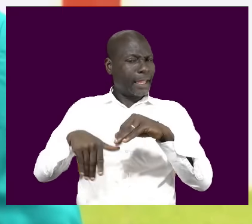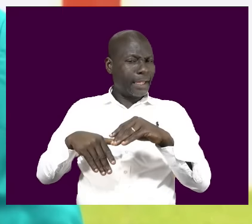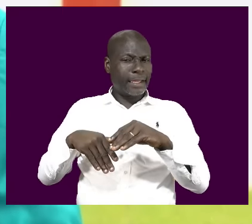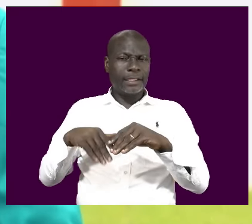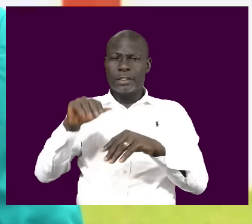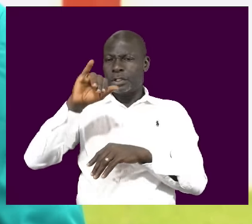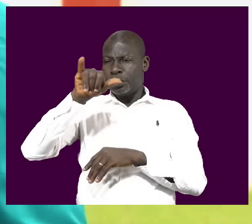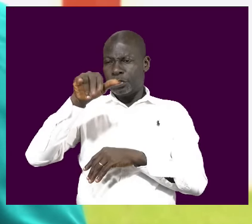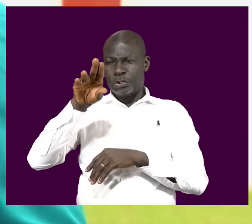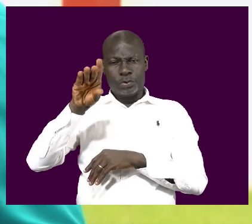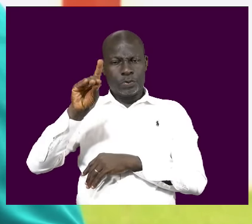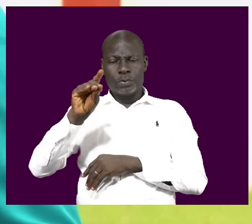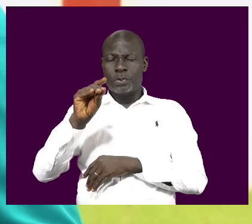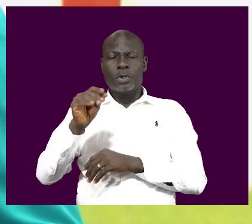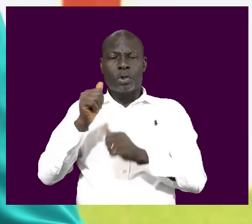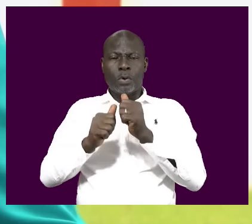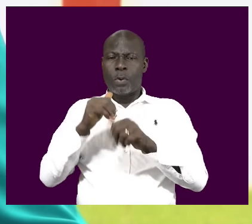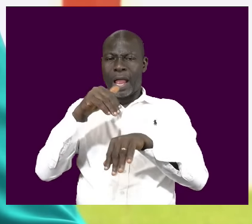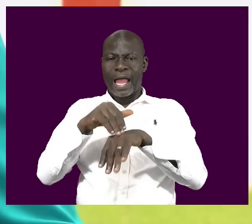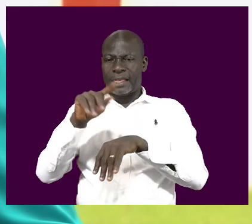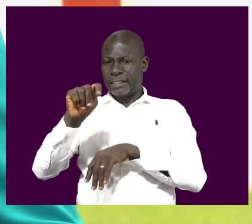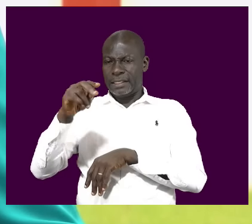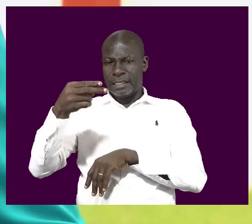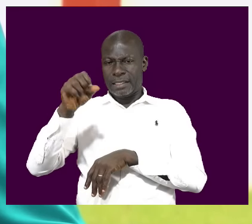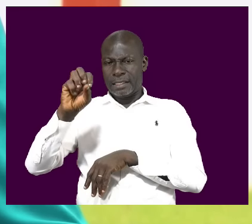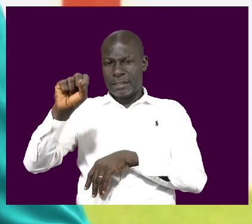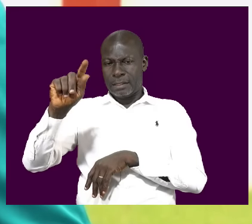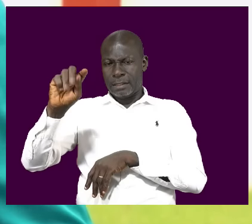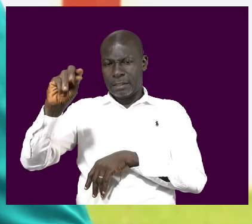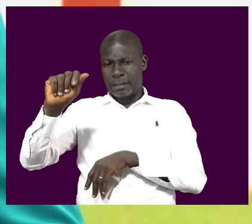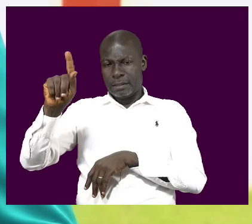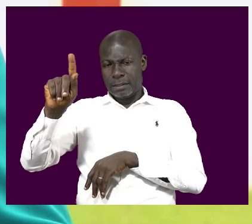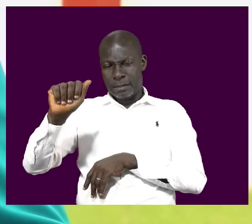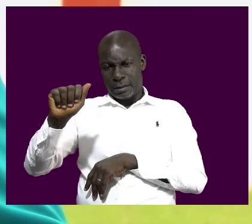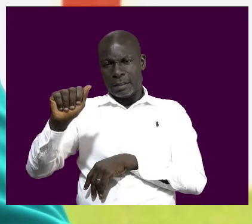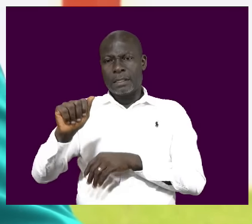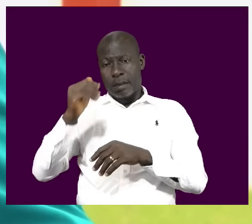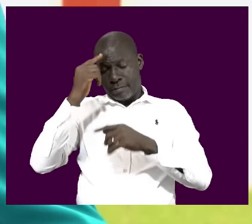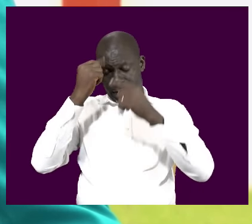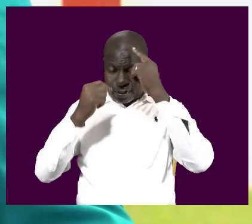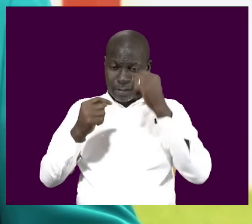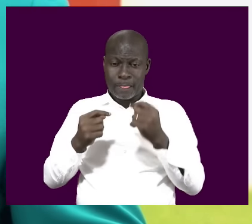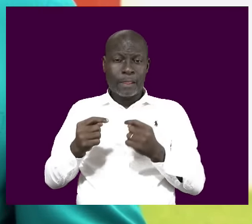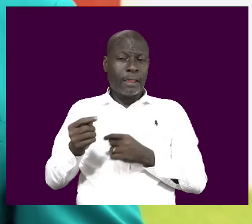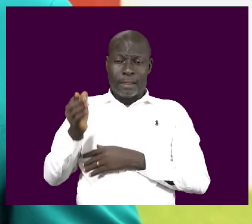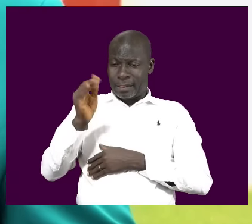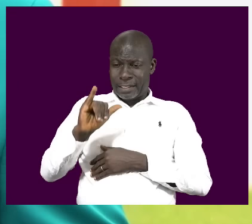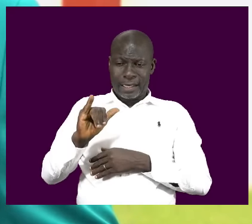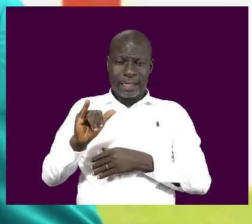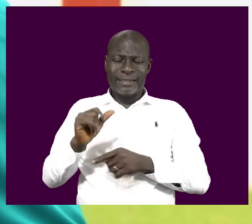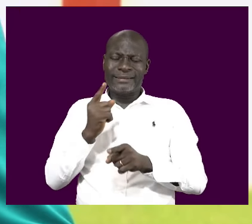Judah foa na omo wo Thessalonica no every se omo yi omo ye